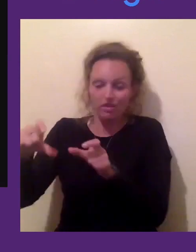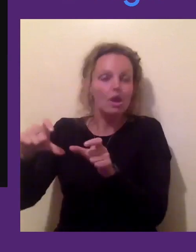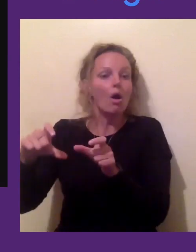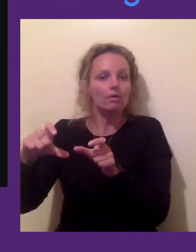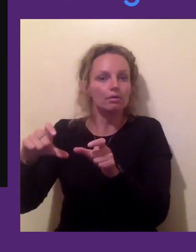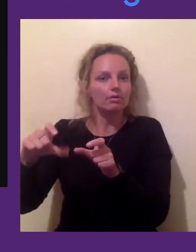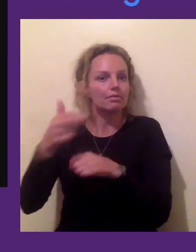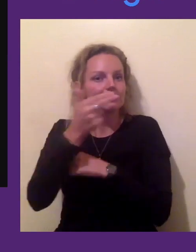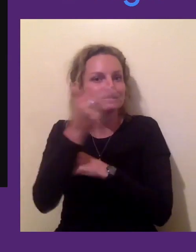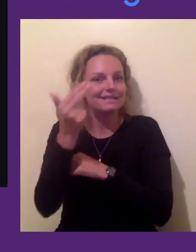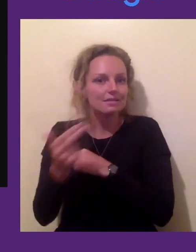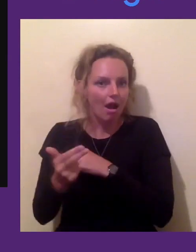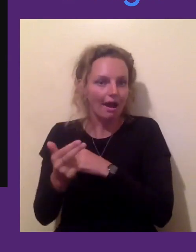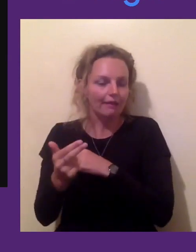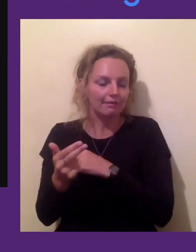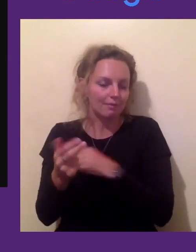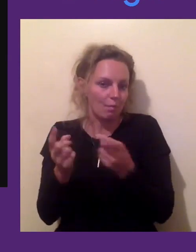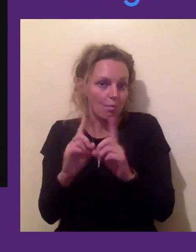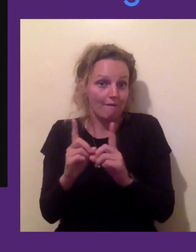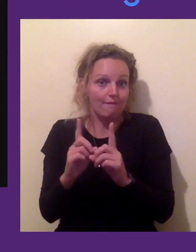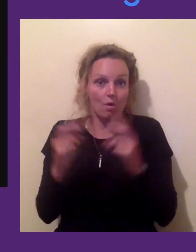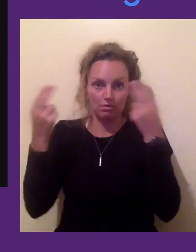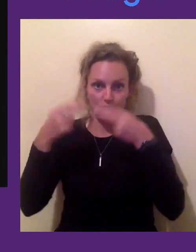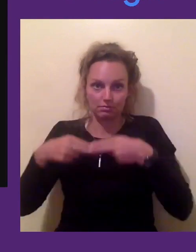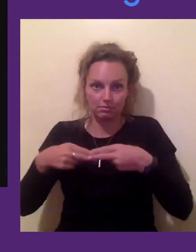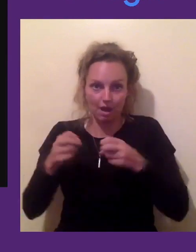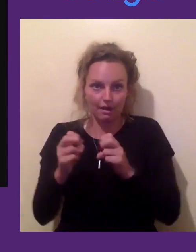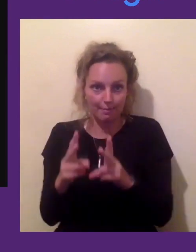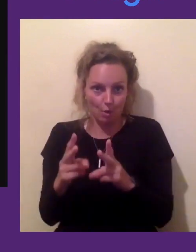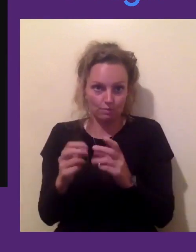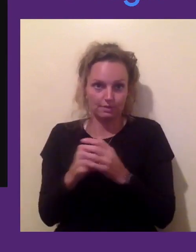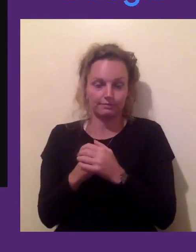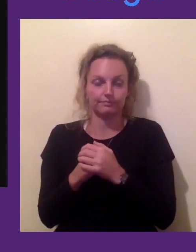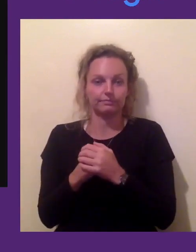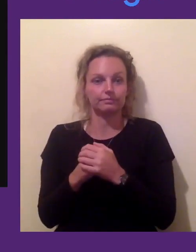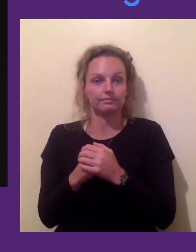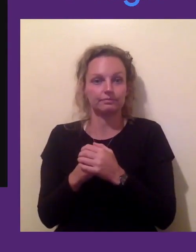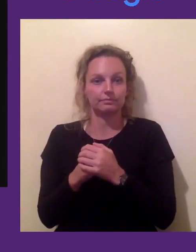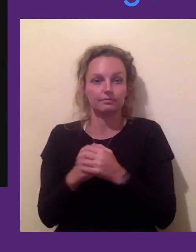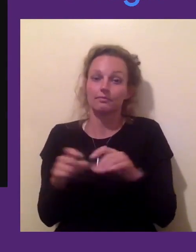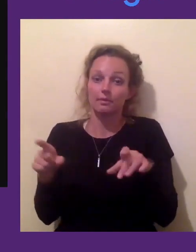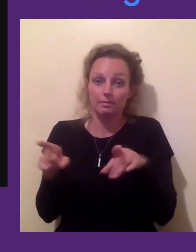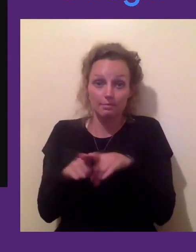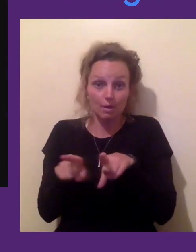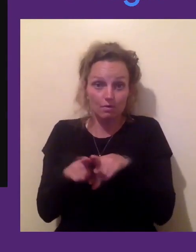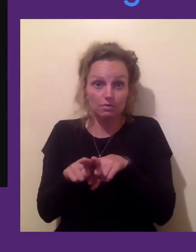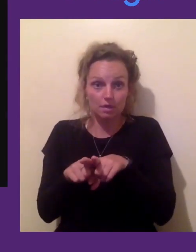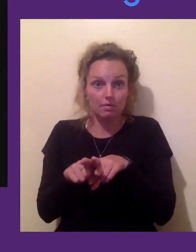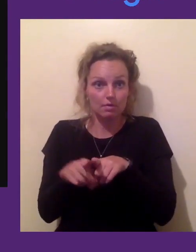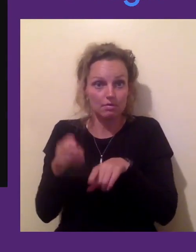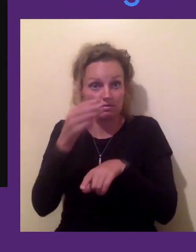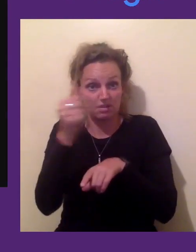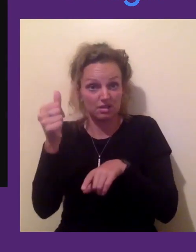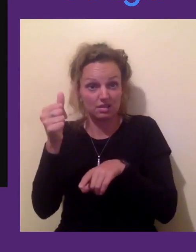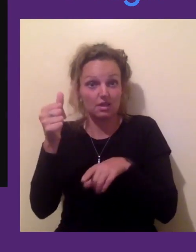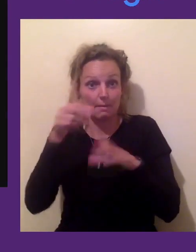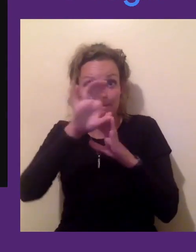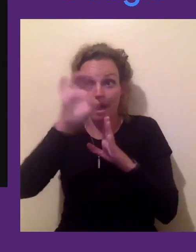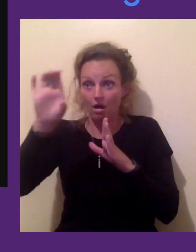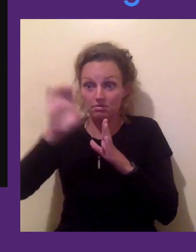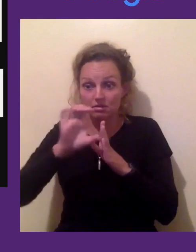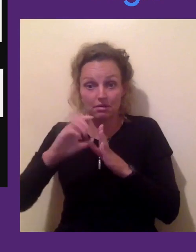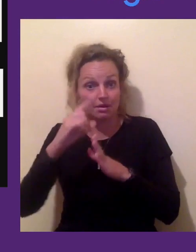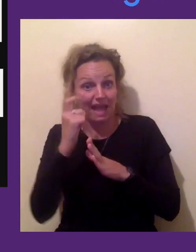cues by just inverting the colors. Closer elements should be lighter and distant ones should be darker.